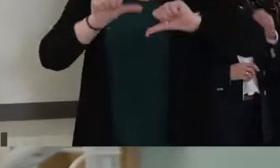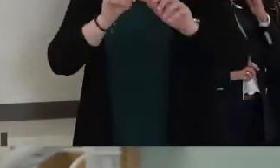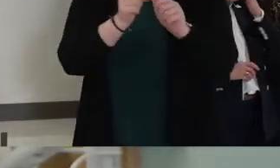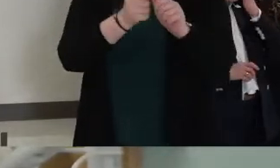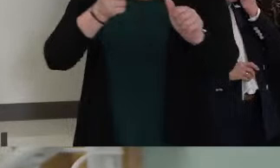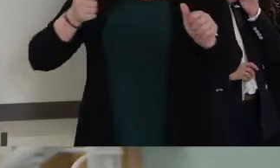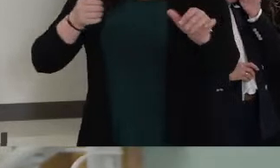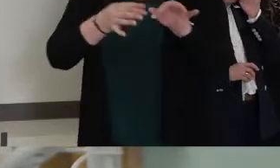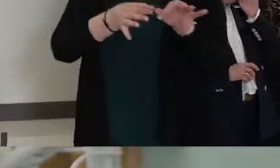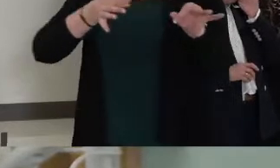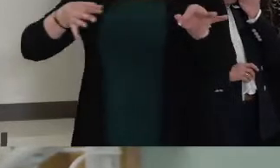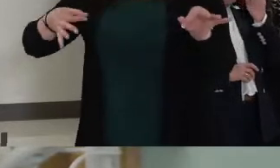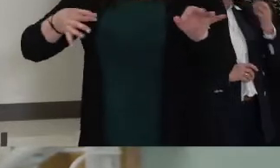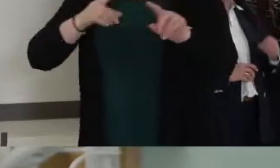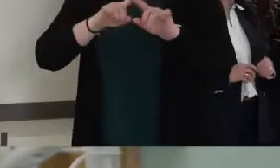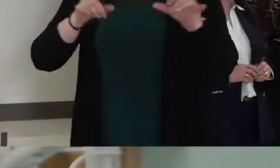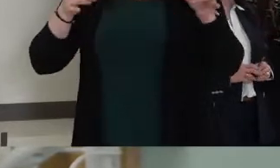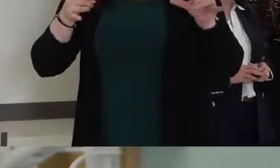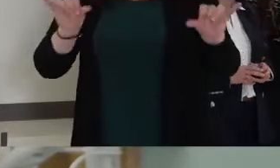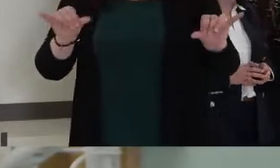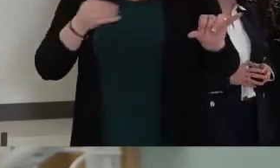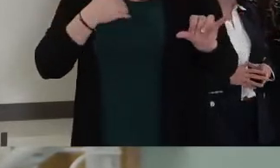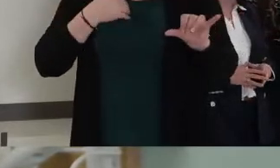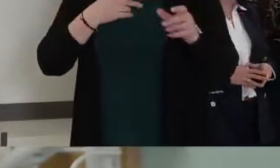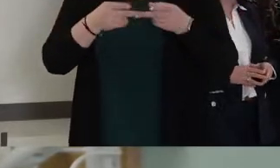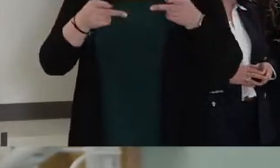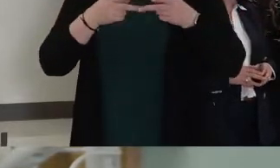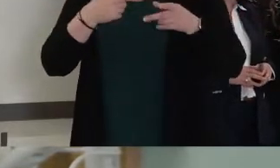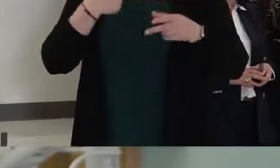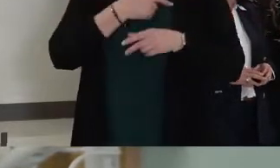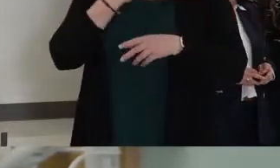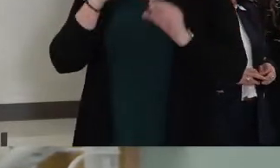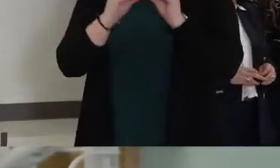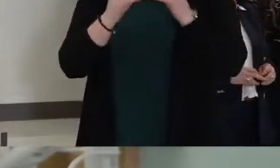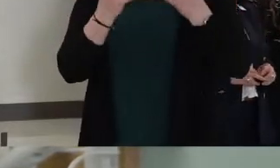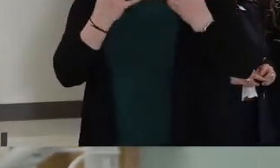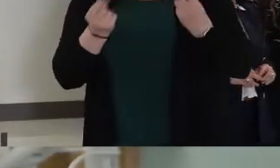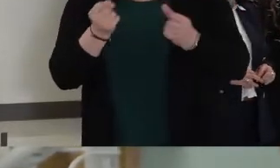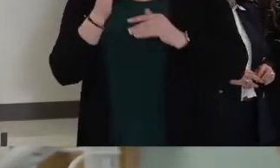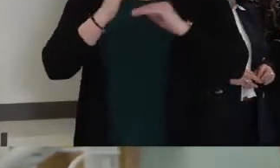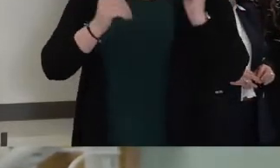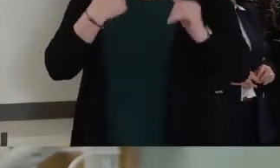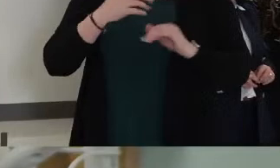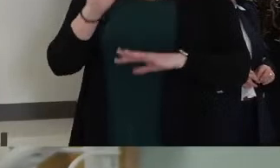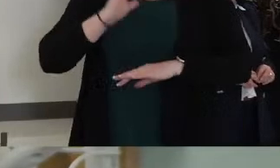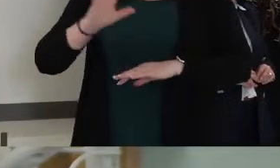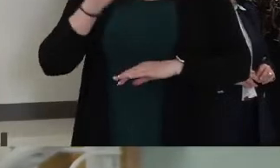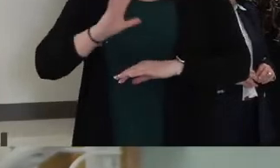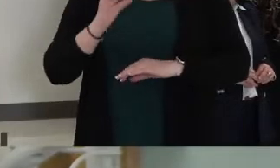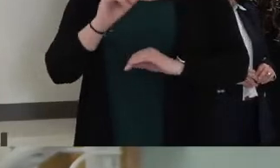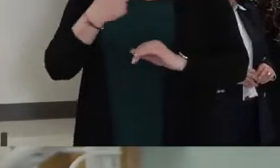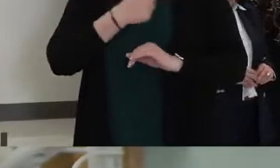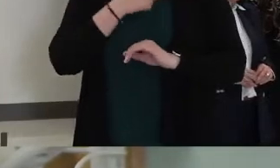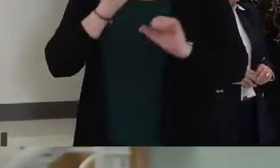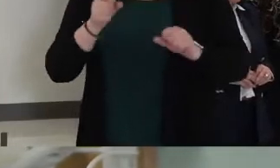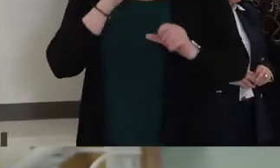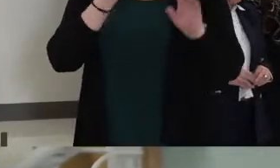ways, but it still has gotten to a place where we have more confidence than we ever have before that we can put out